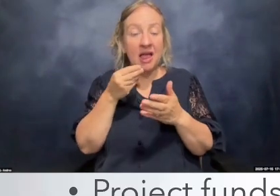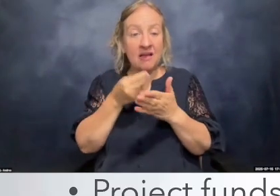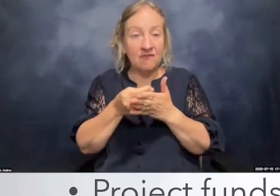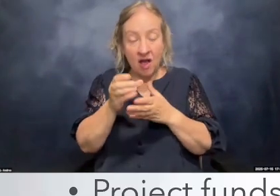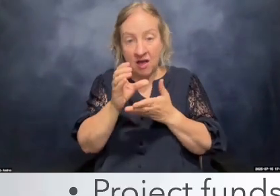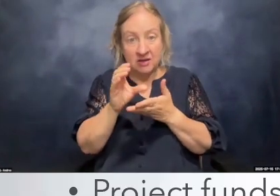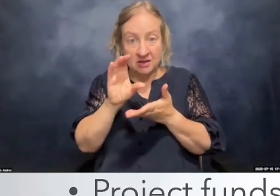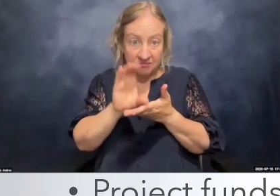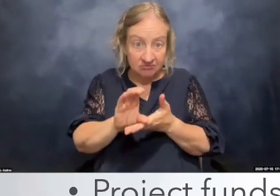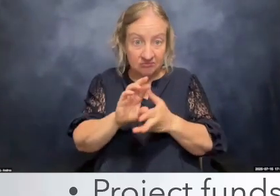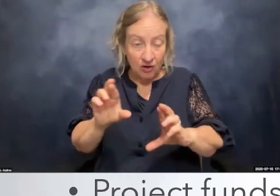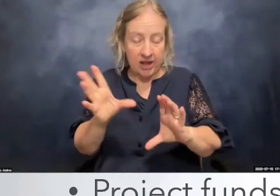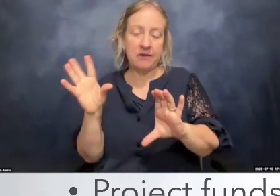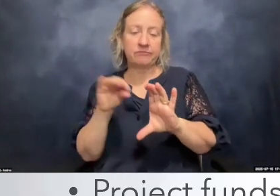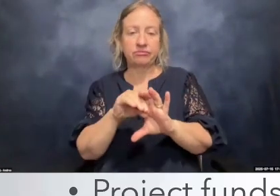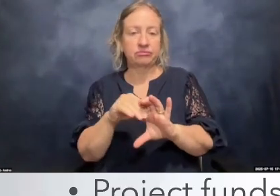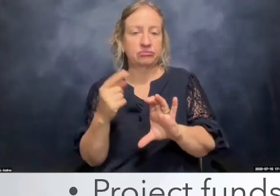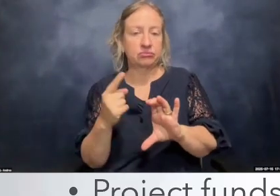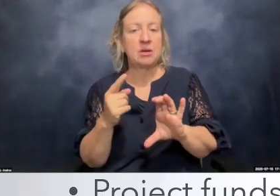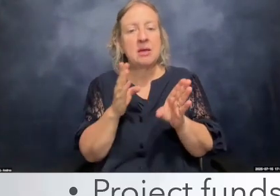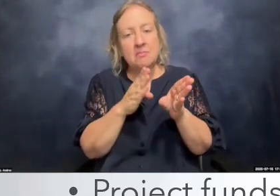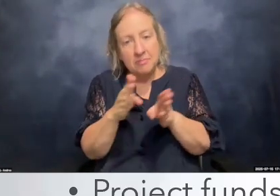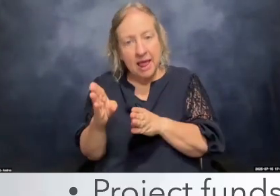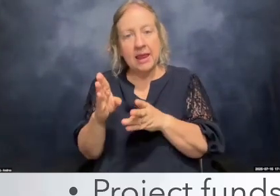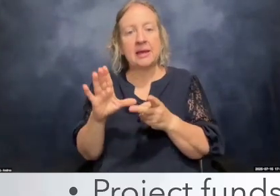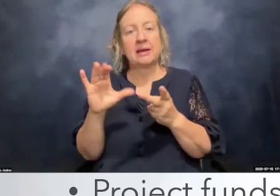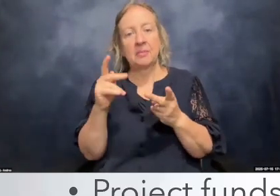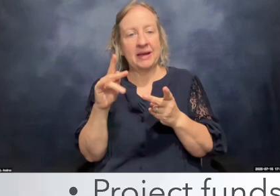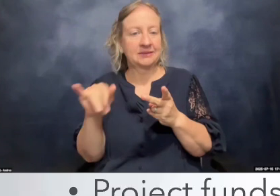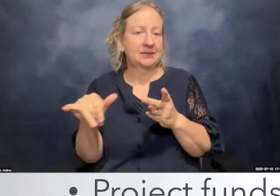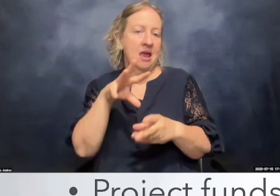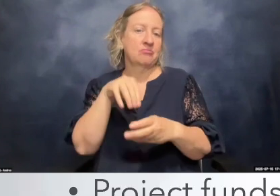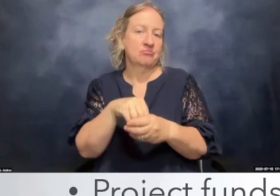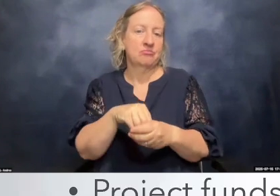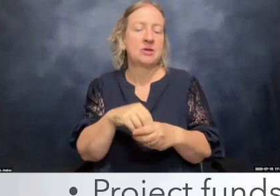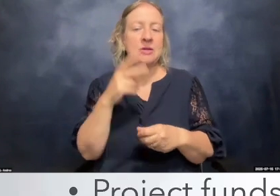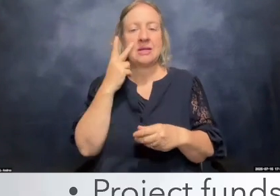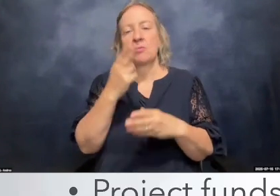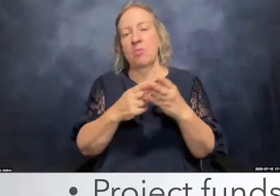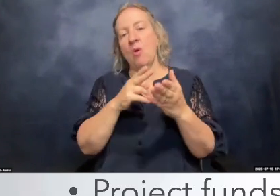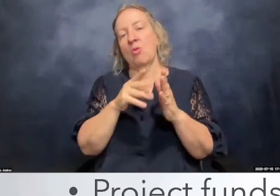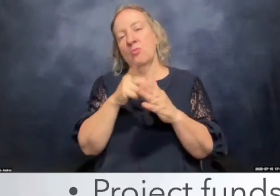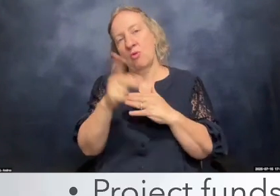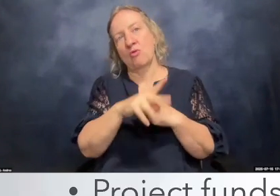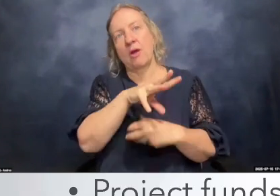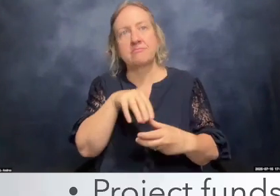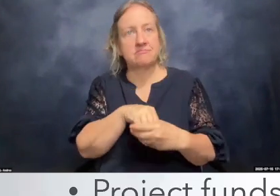consolidated into one category, planning and capacity building. That's why you'll see both programs represented